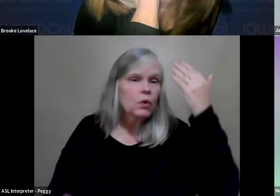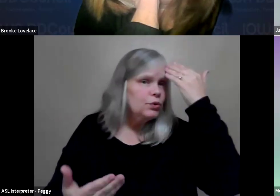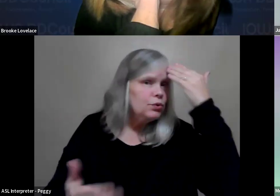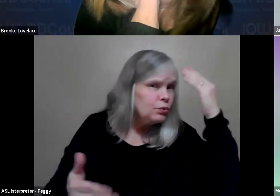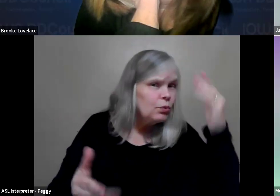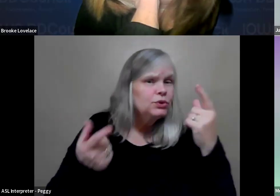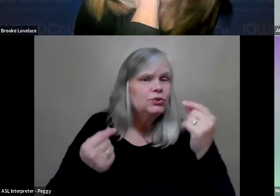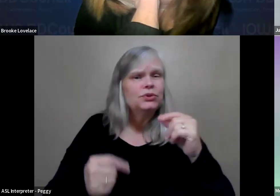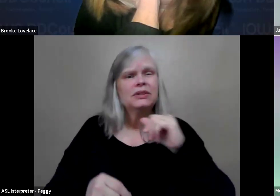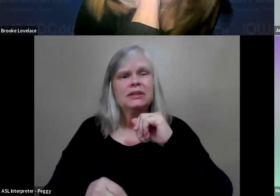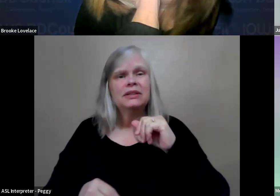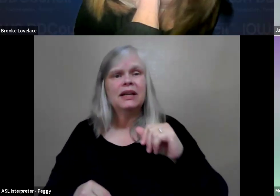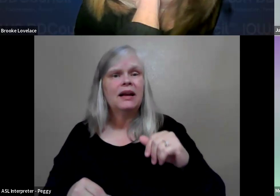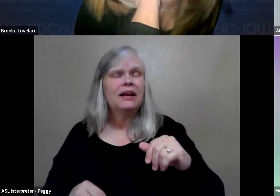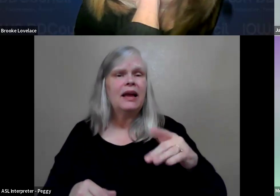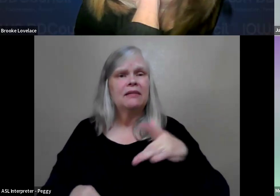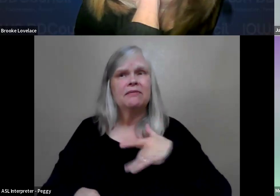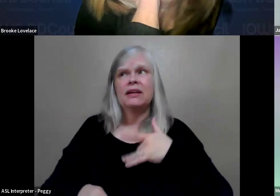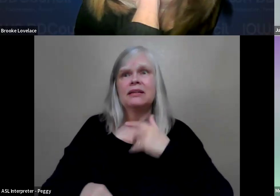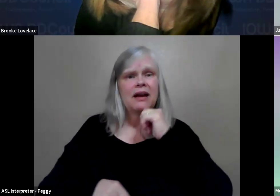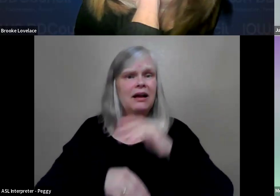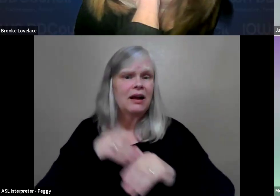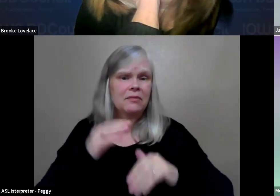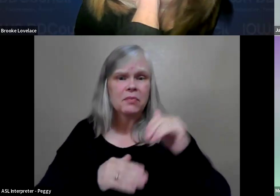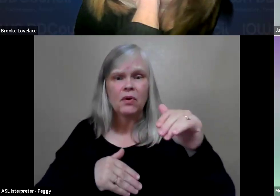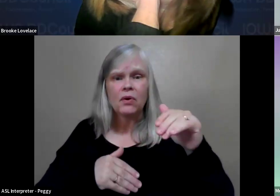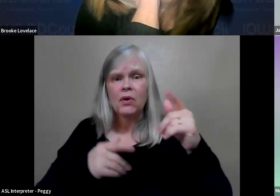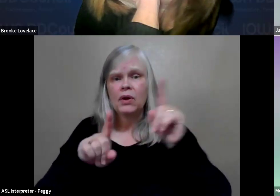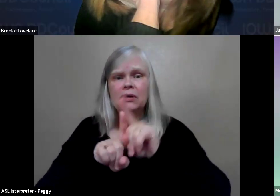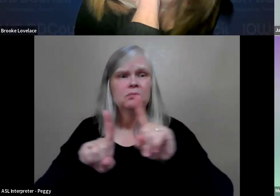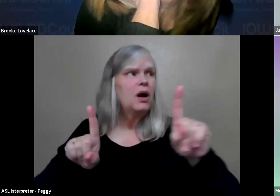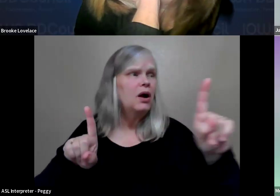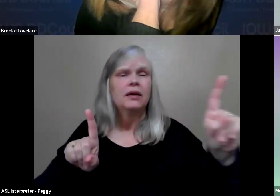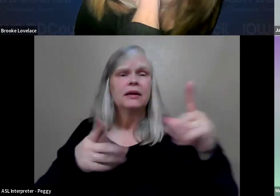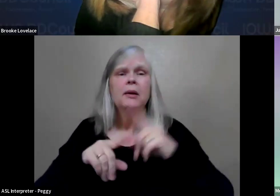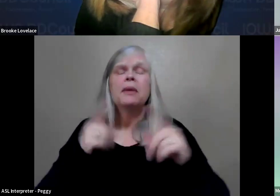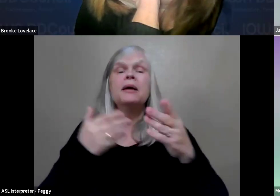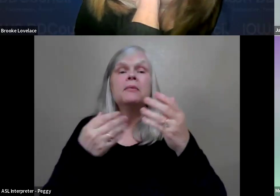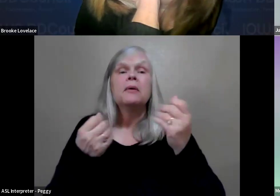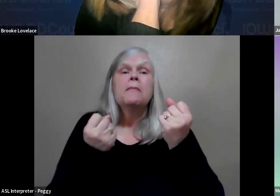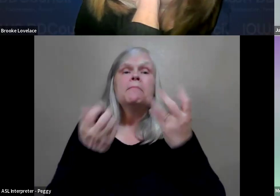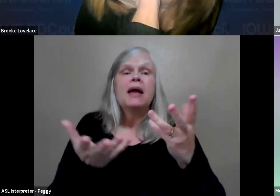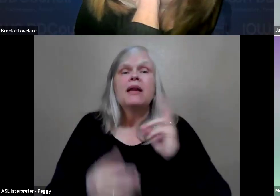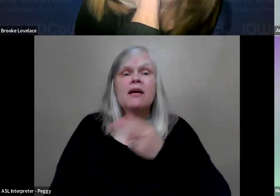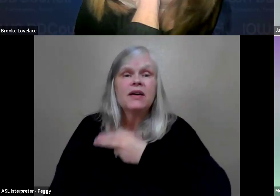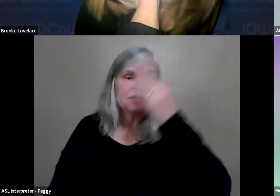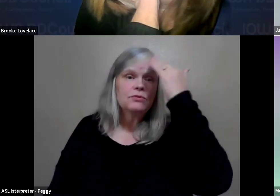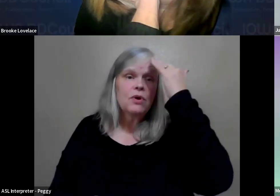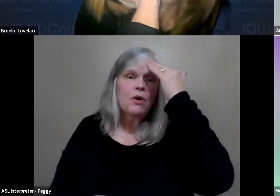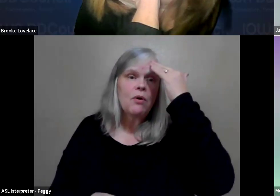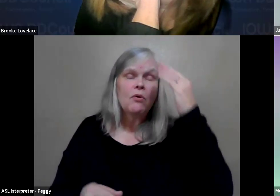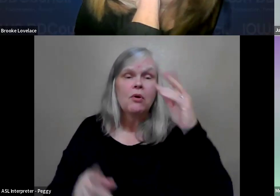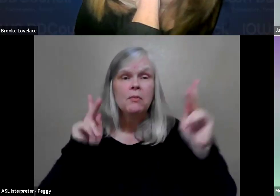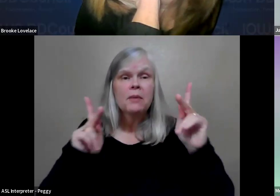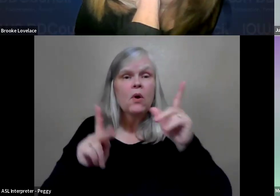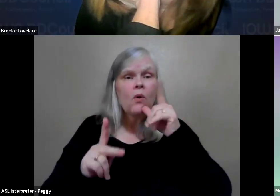and feeling uncomfortable and walking away. And so, as Julie said, many of us know someone living with dementia,